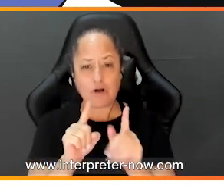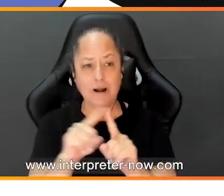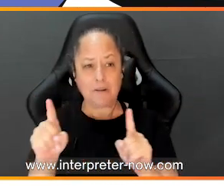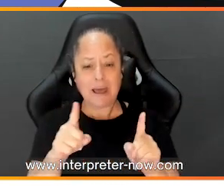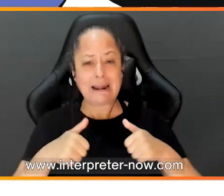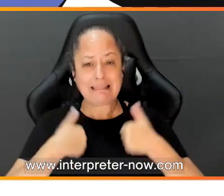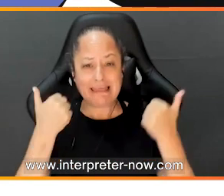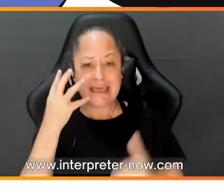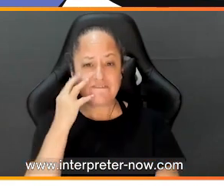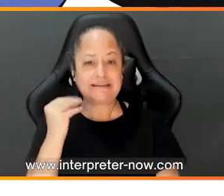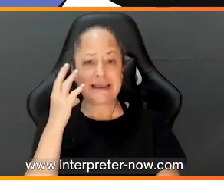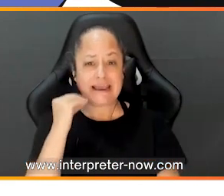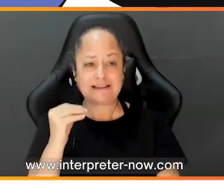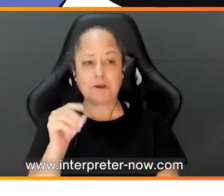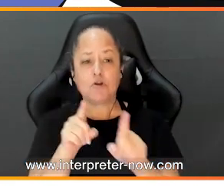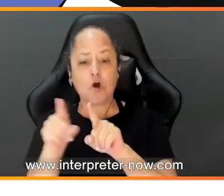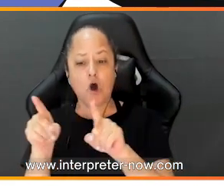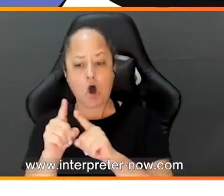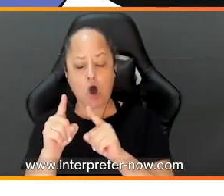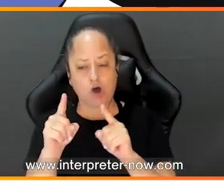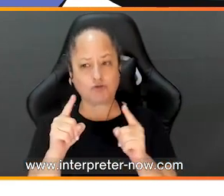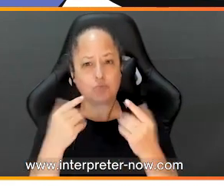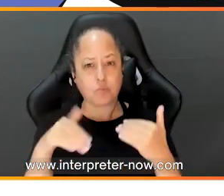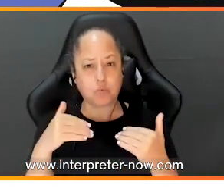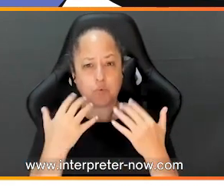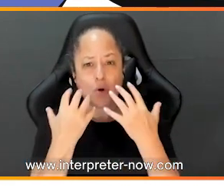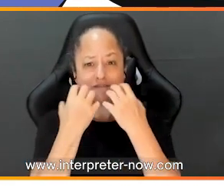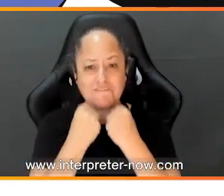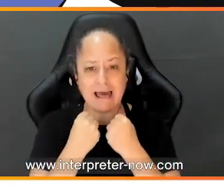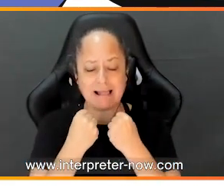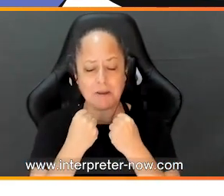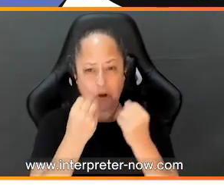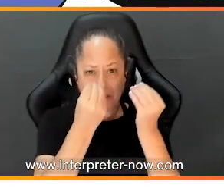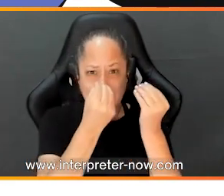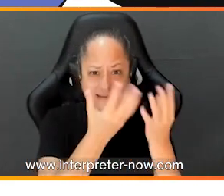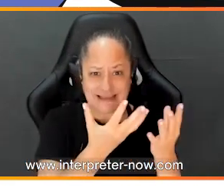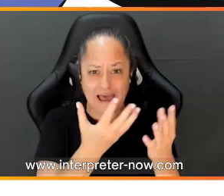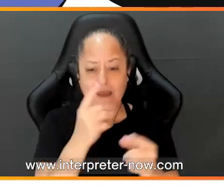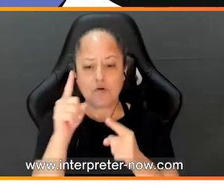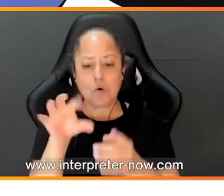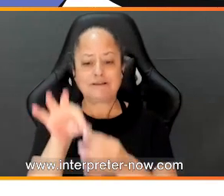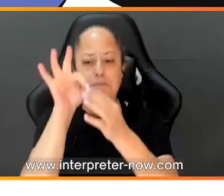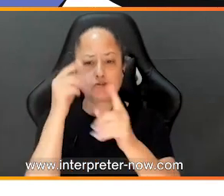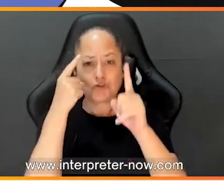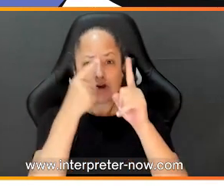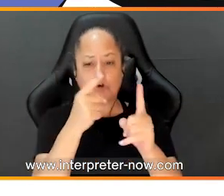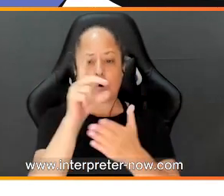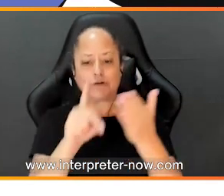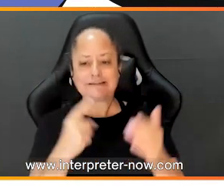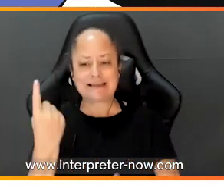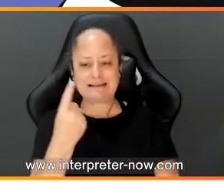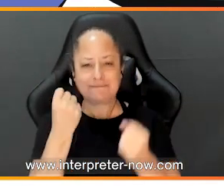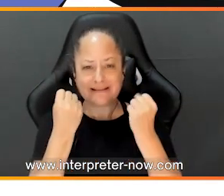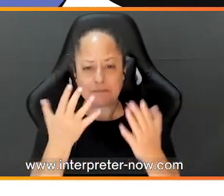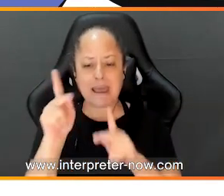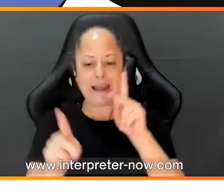where there are certain teams and even in large tech companies that are moving more in this direction. They're building